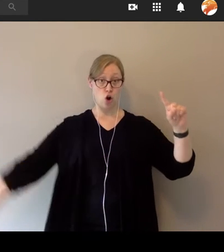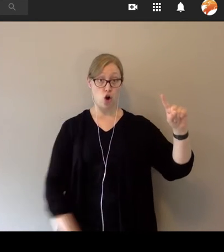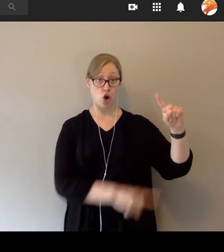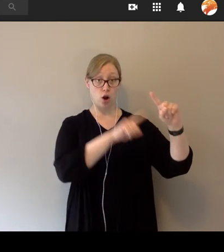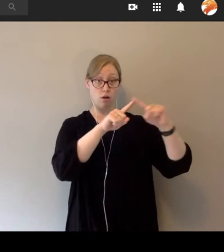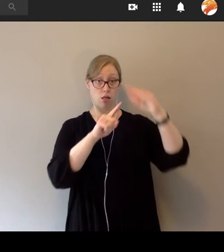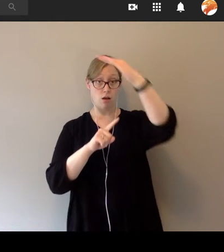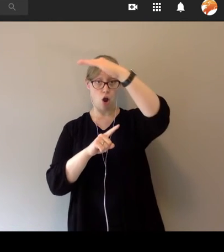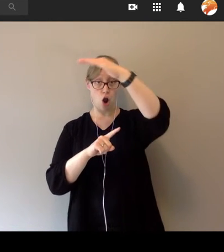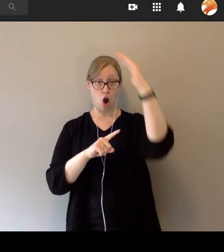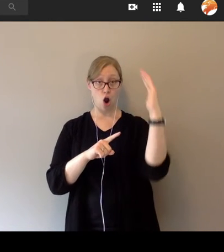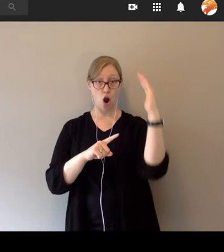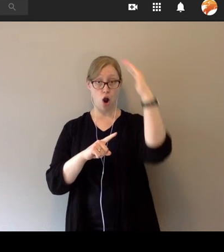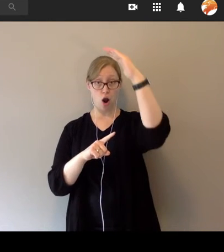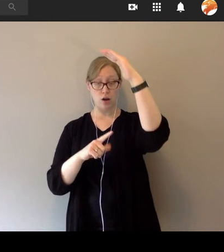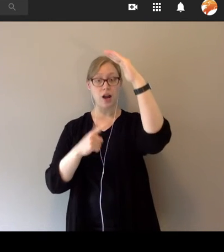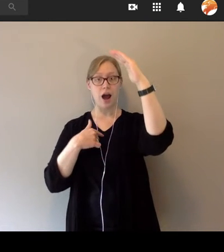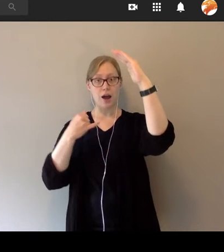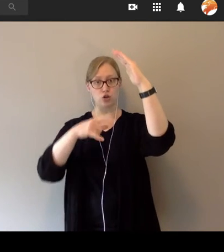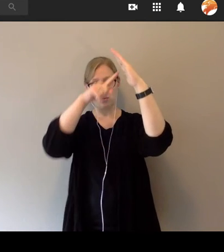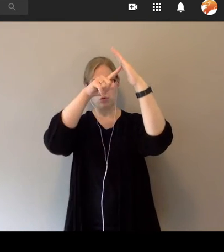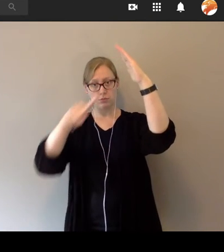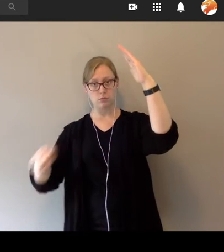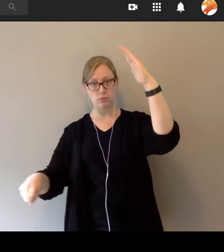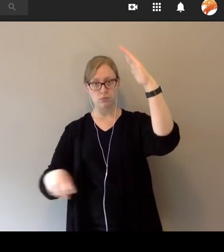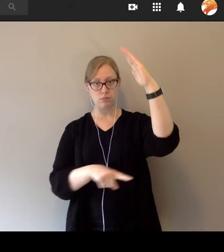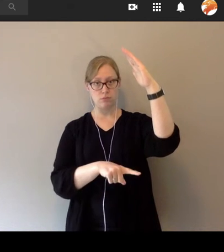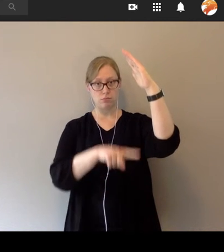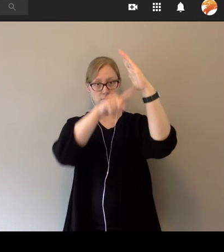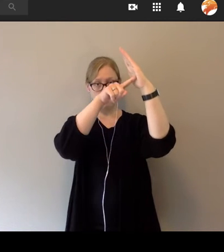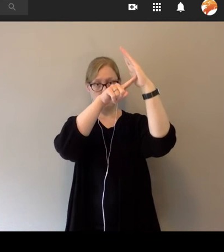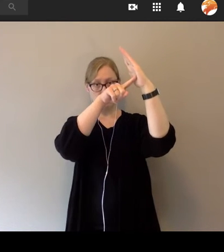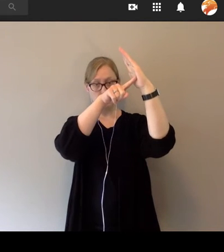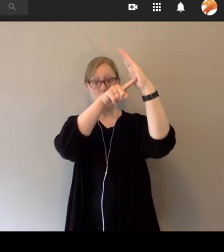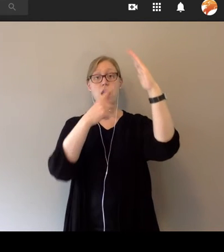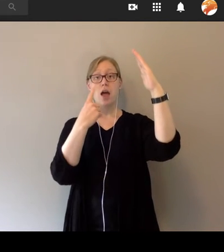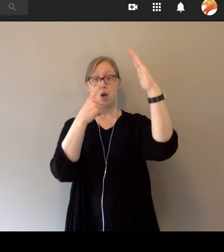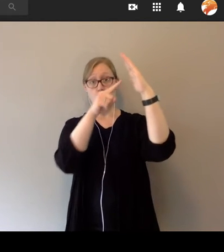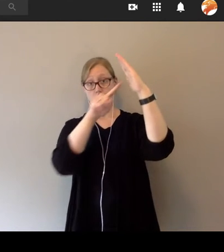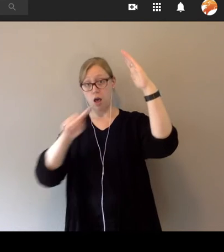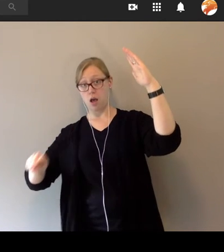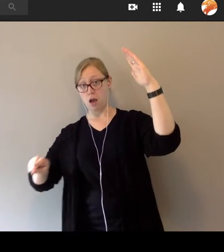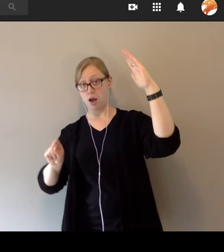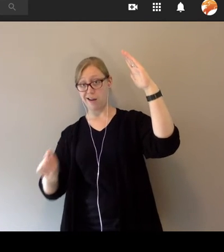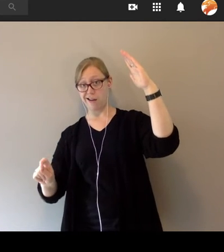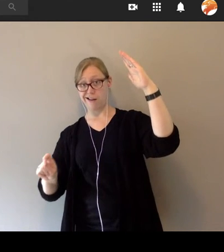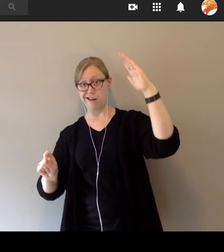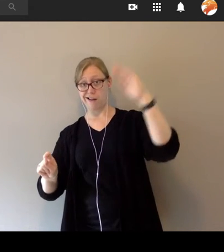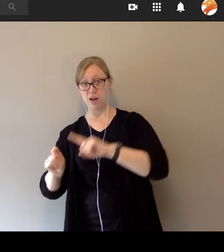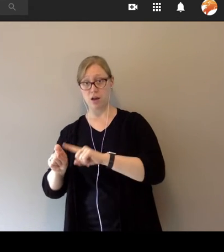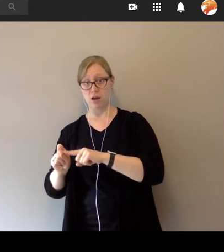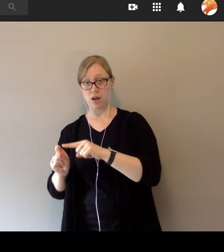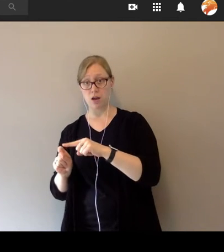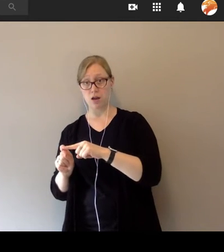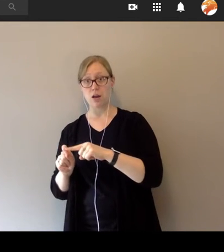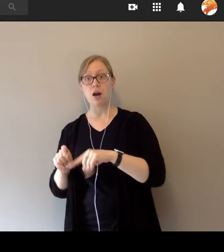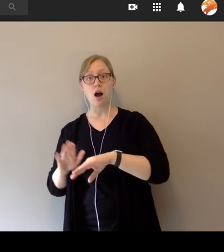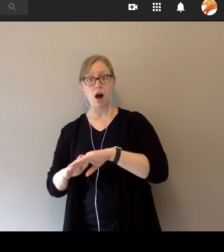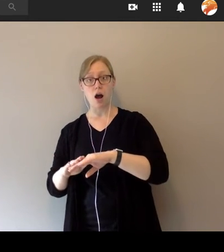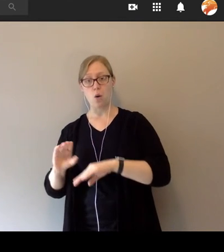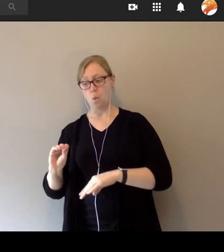one vertex of the acute angle is on the origin of the origin of the graph, and